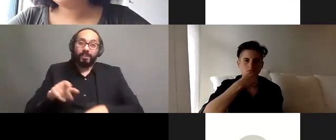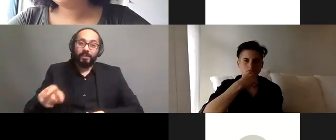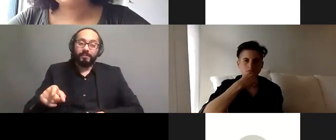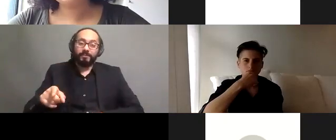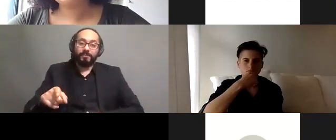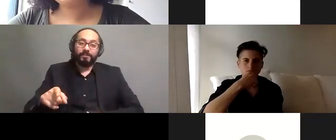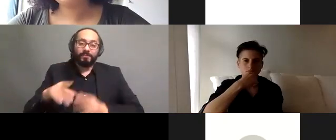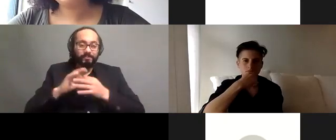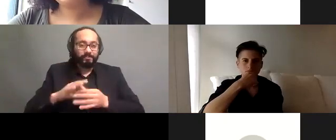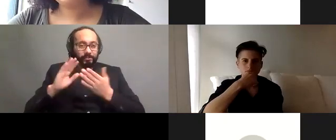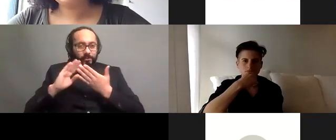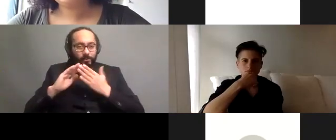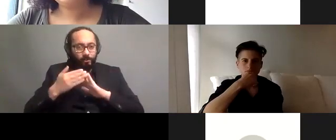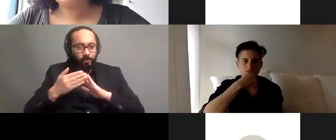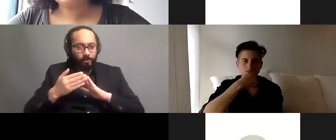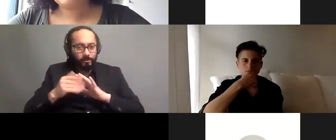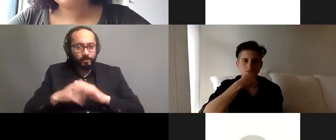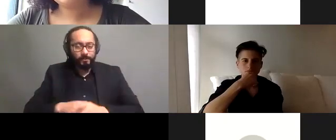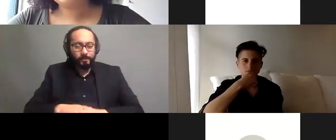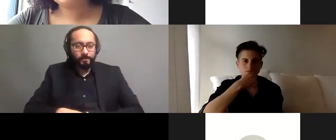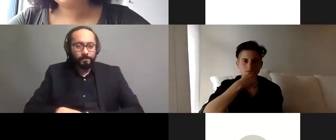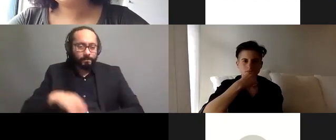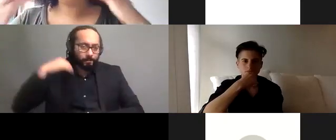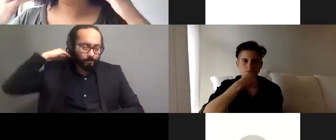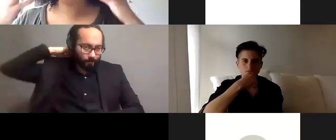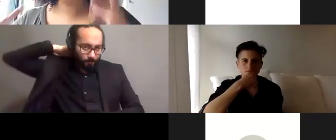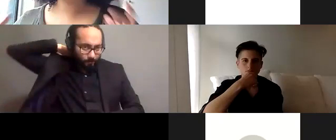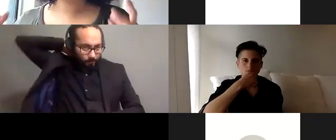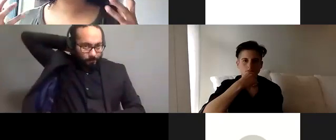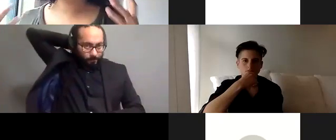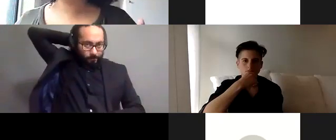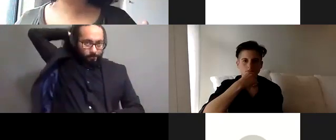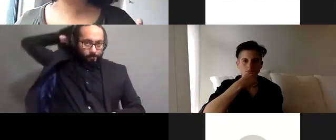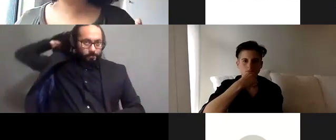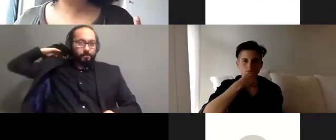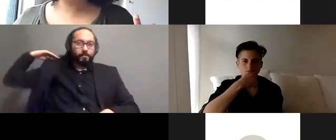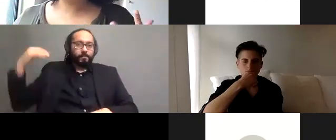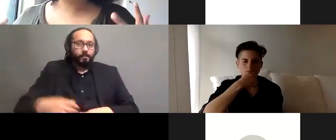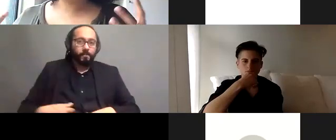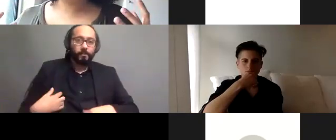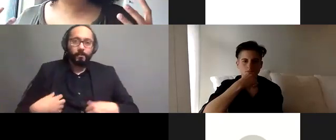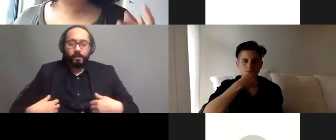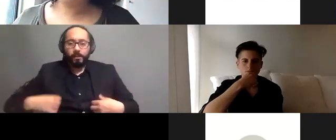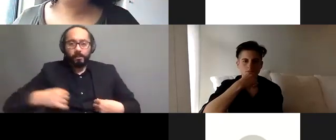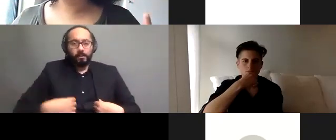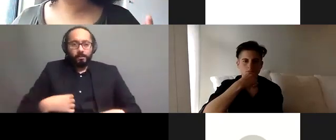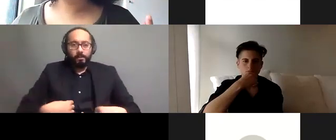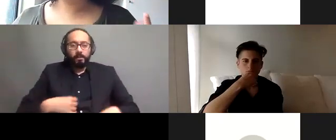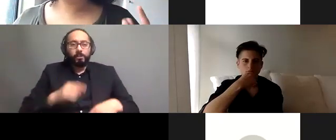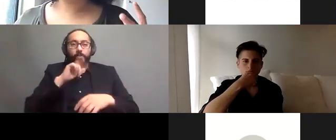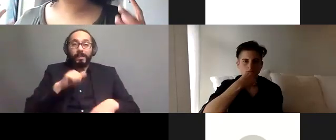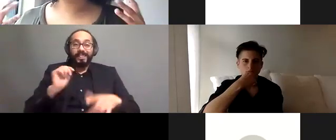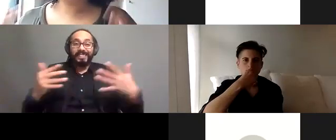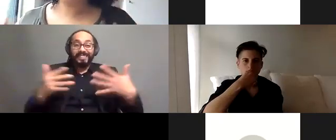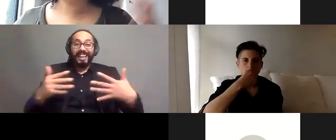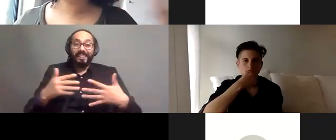the sadness in that design and the need to become strong, to